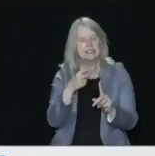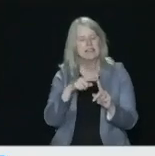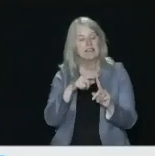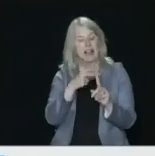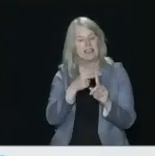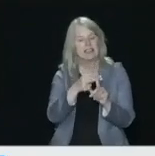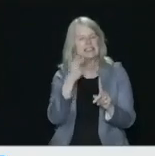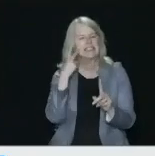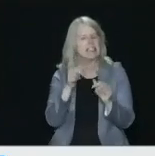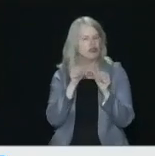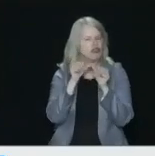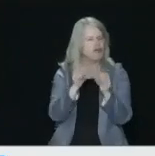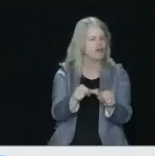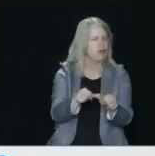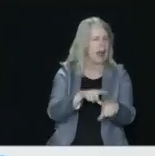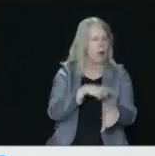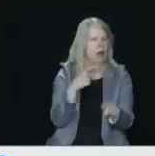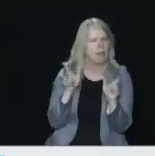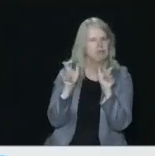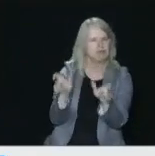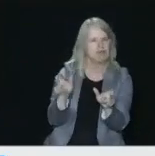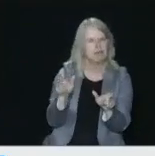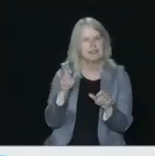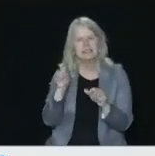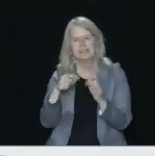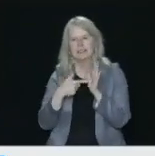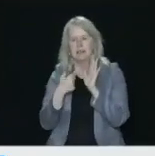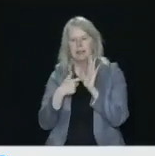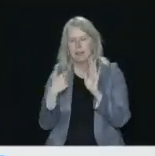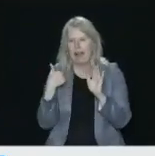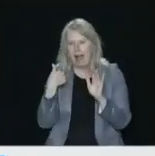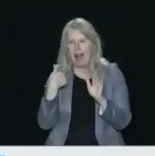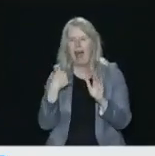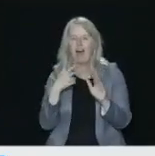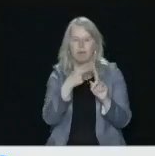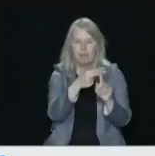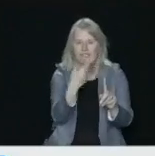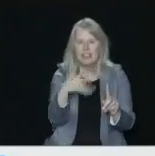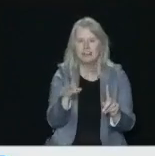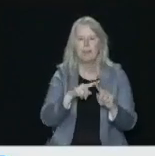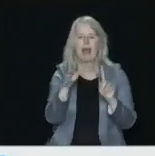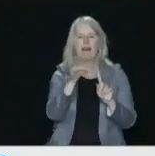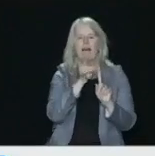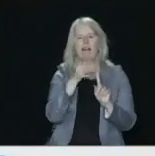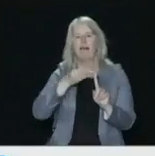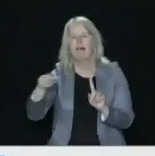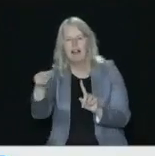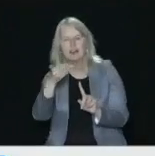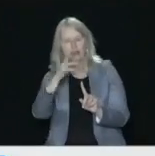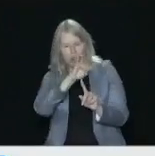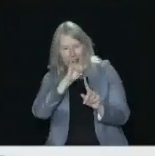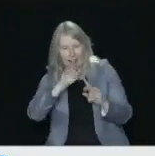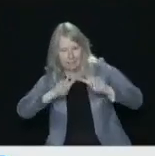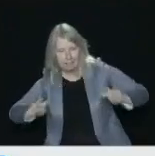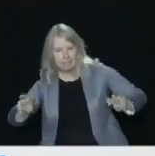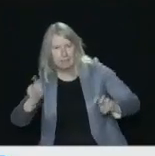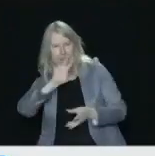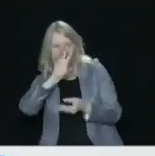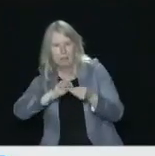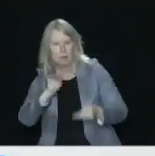with remote communities, it's not actually that simple compared to other countries. And looking at